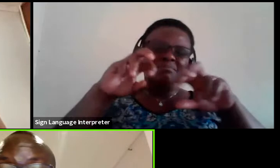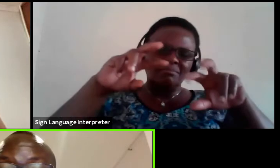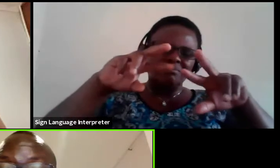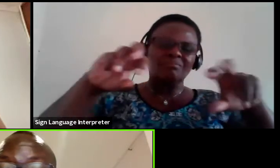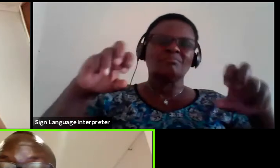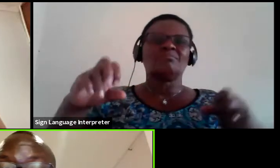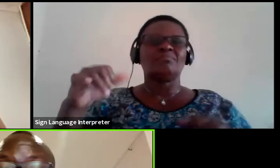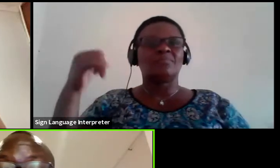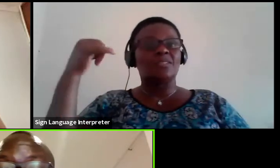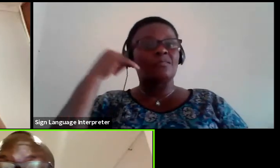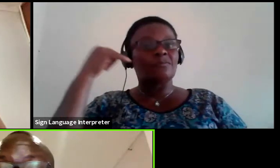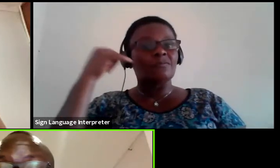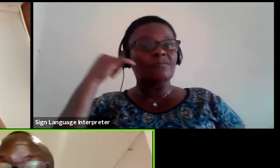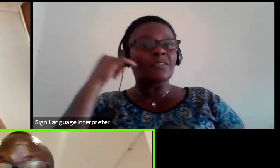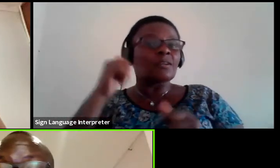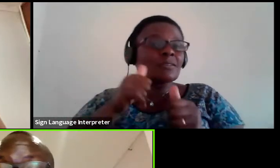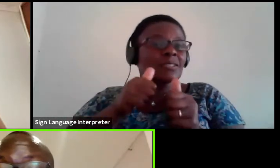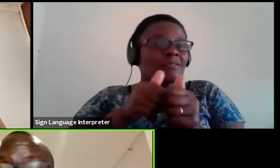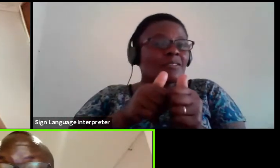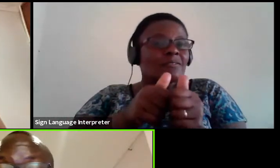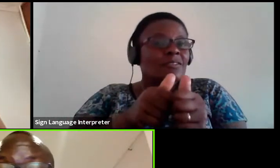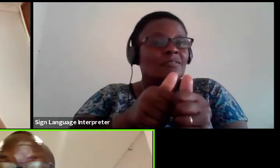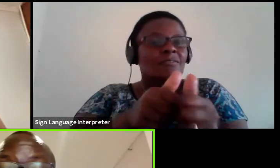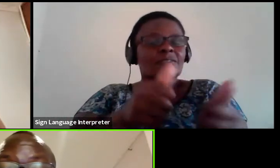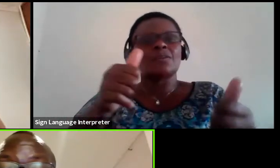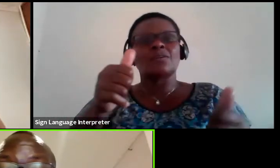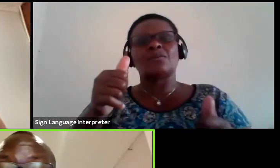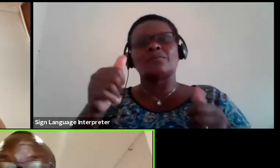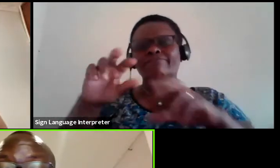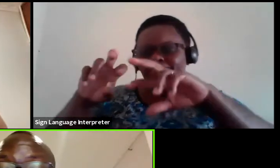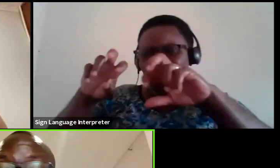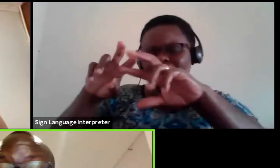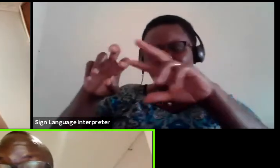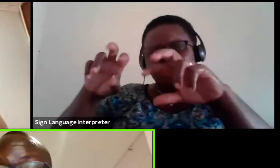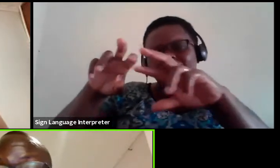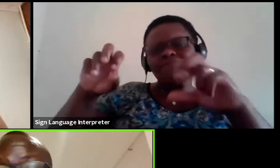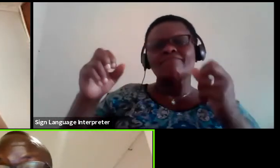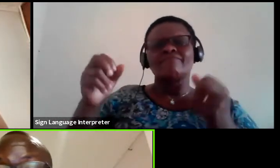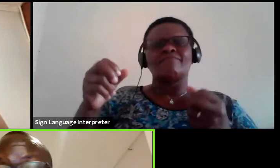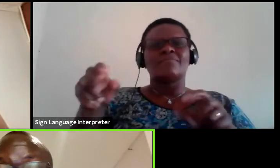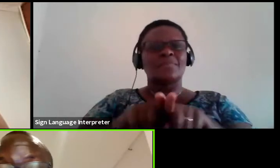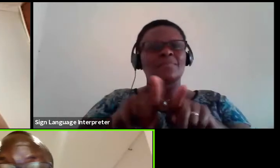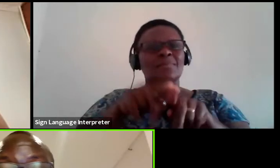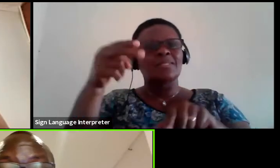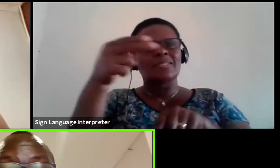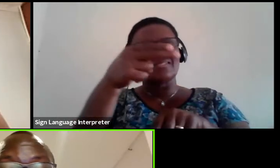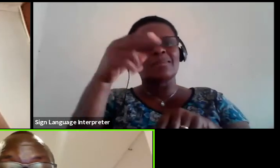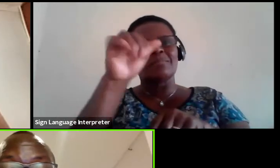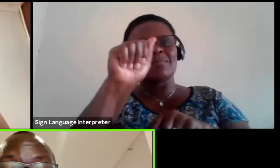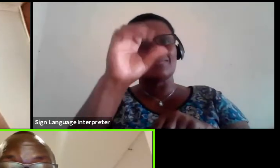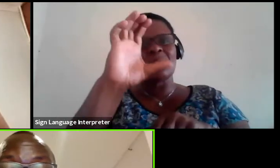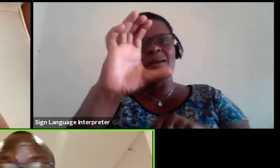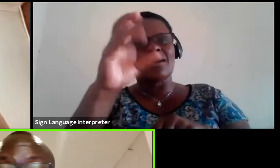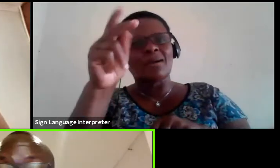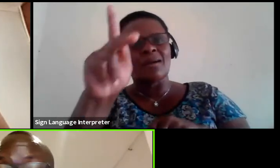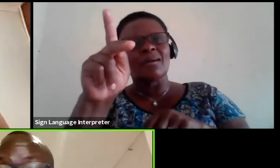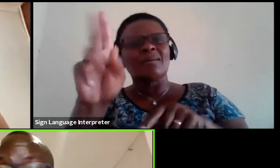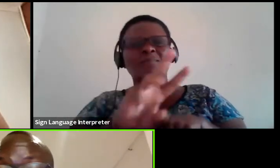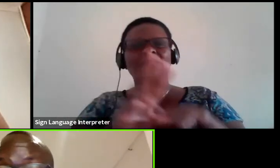location tracking. We've seen instances of hacking of both mobile phones and